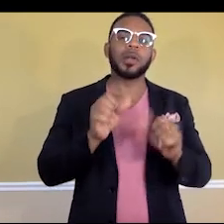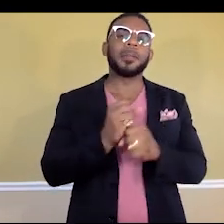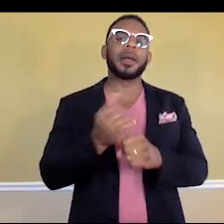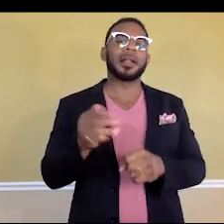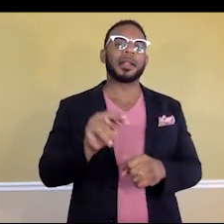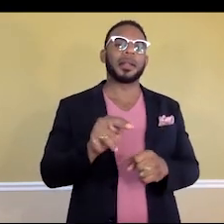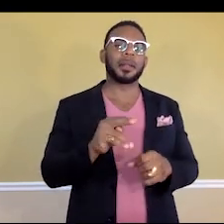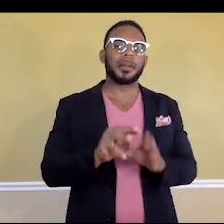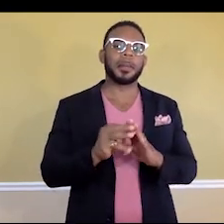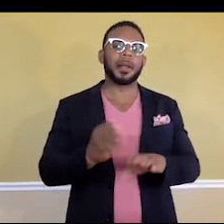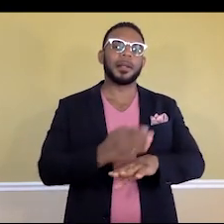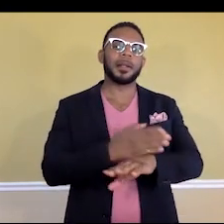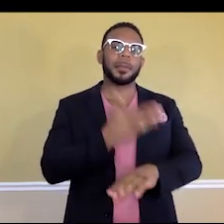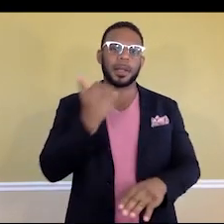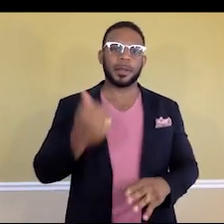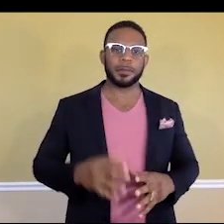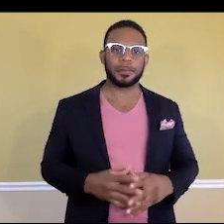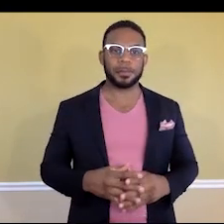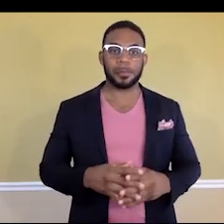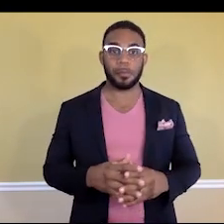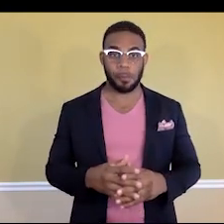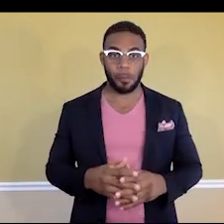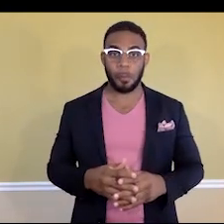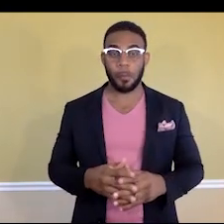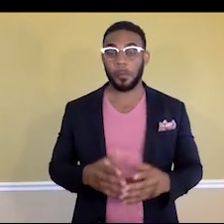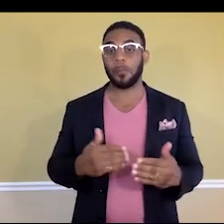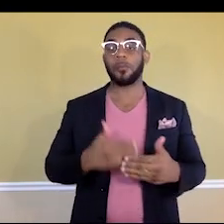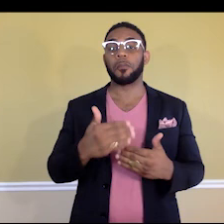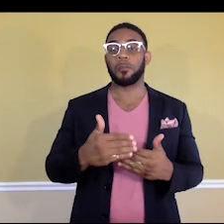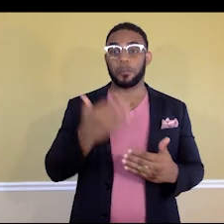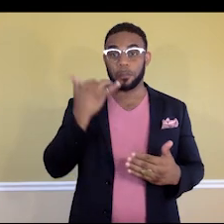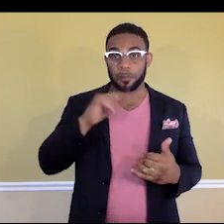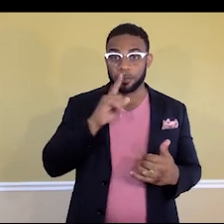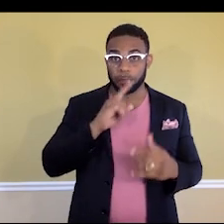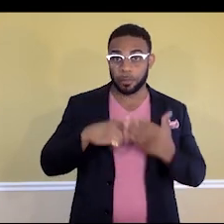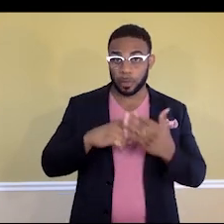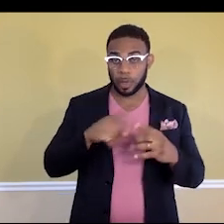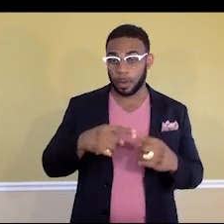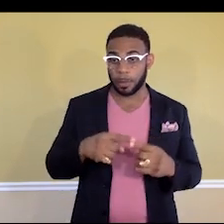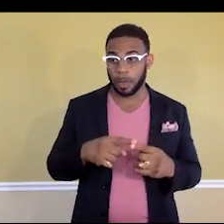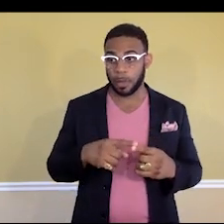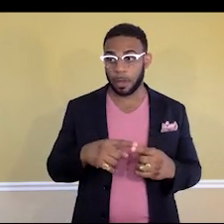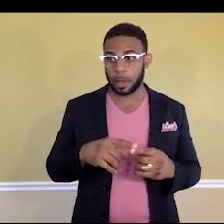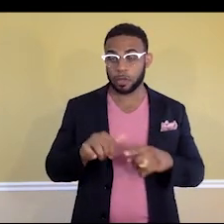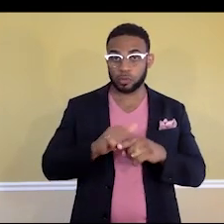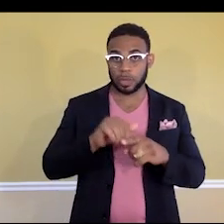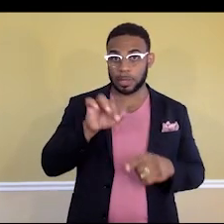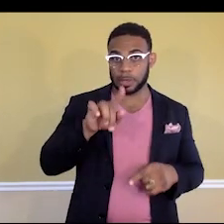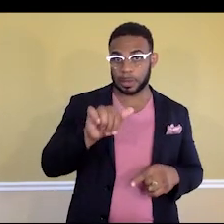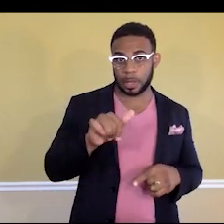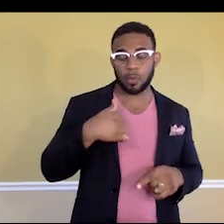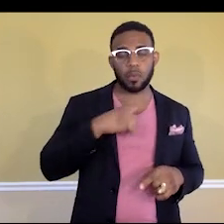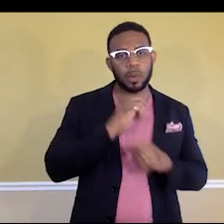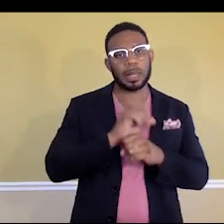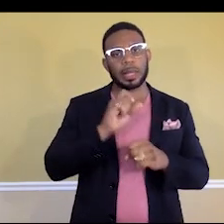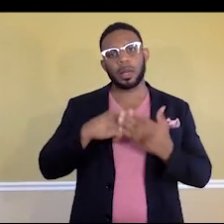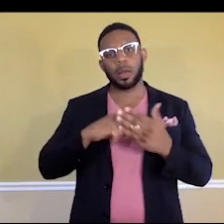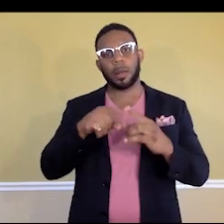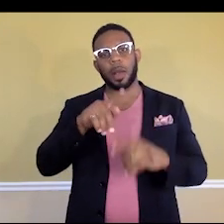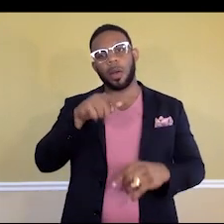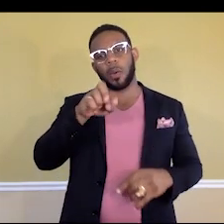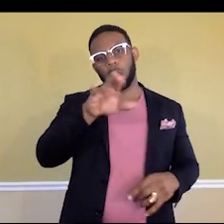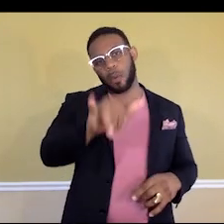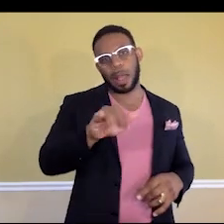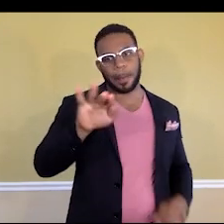make their models better. So next, if we're going to talk about training data, we really need to talk about